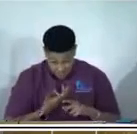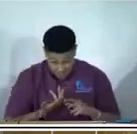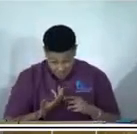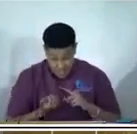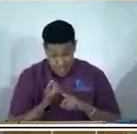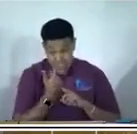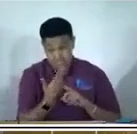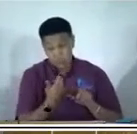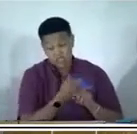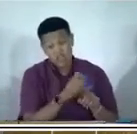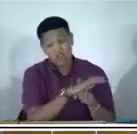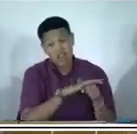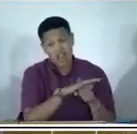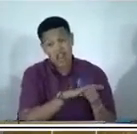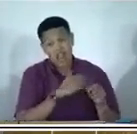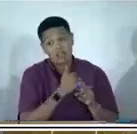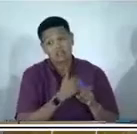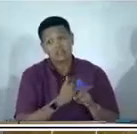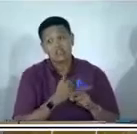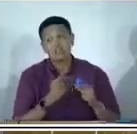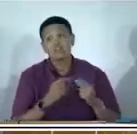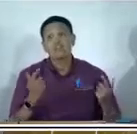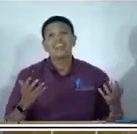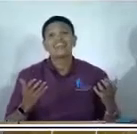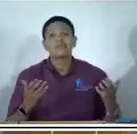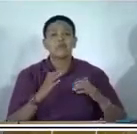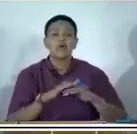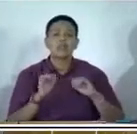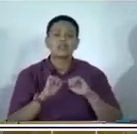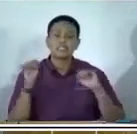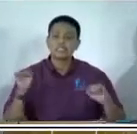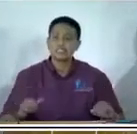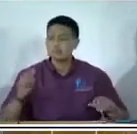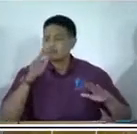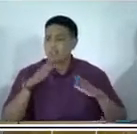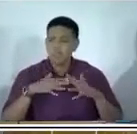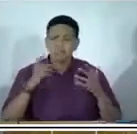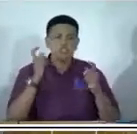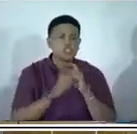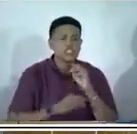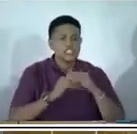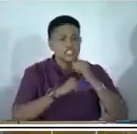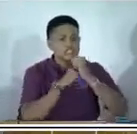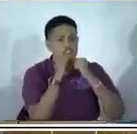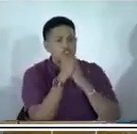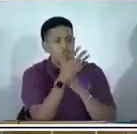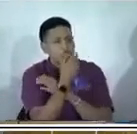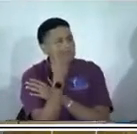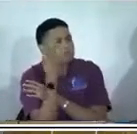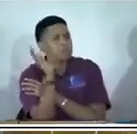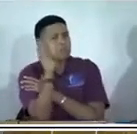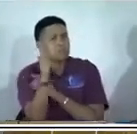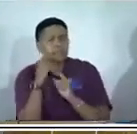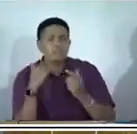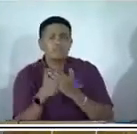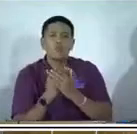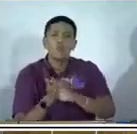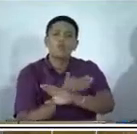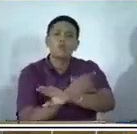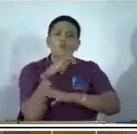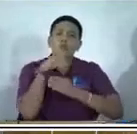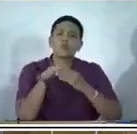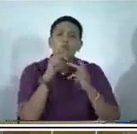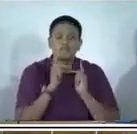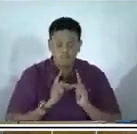expansion of the area, greater demands on the system, not much change in the infrastructure. The new upgrade will include physical and